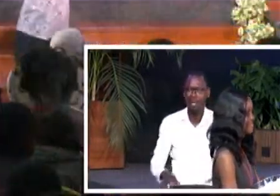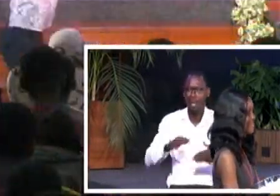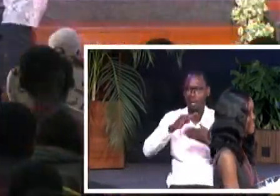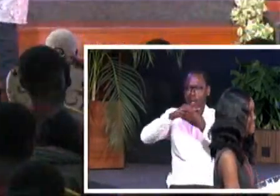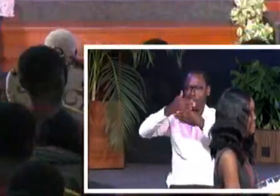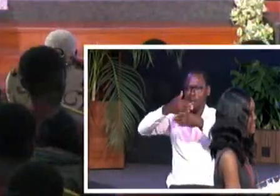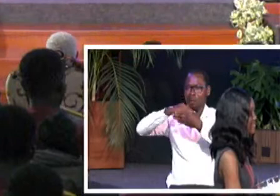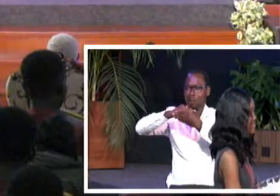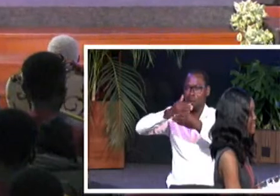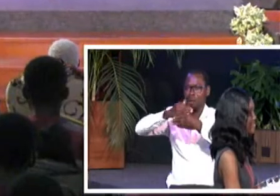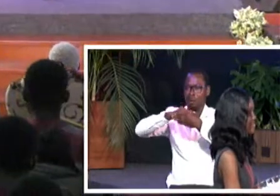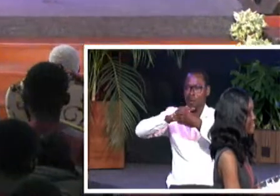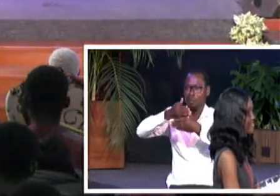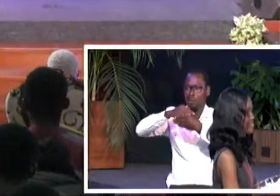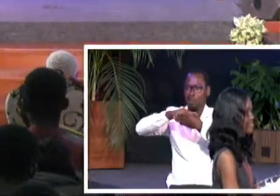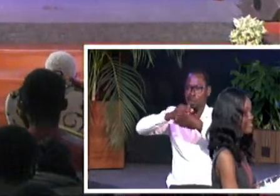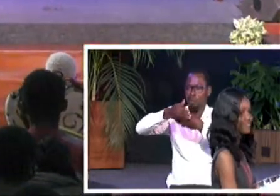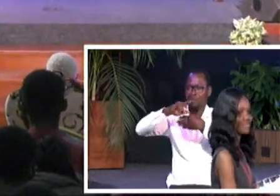All right.